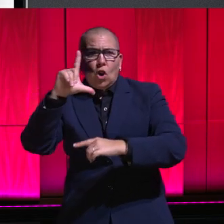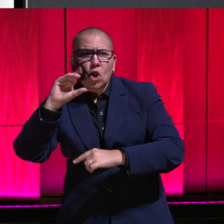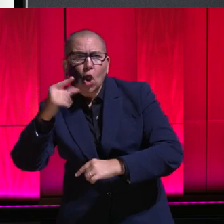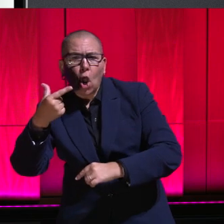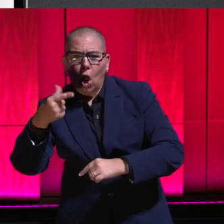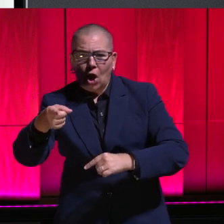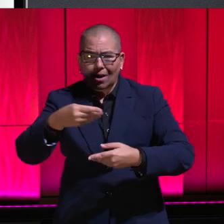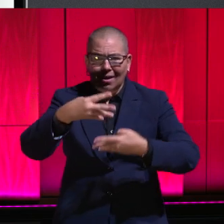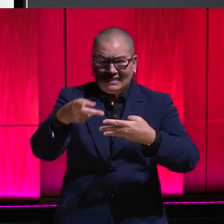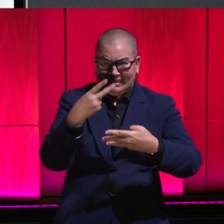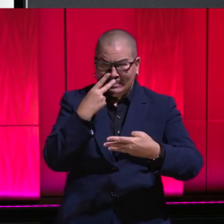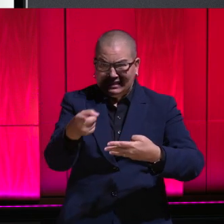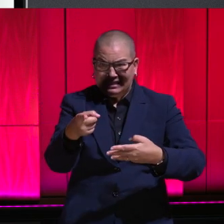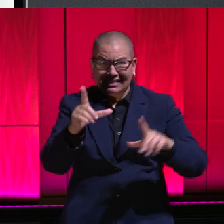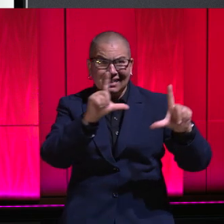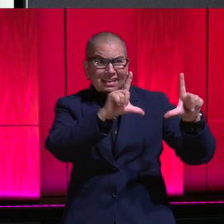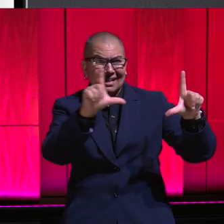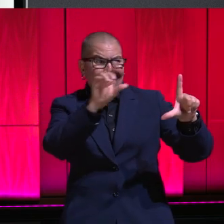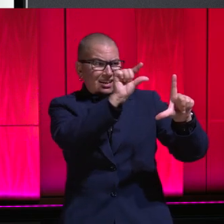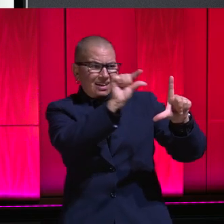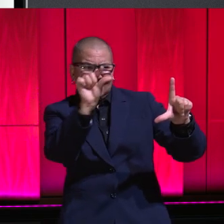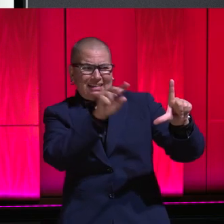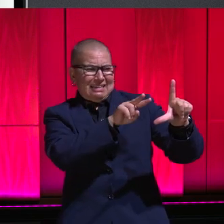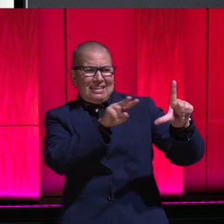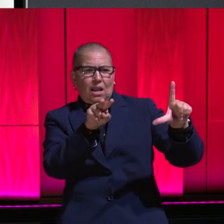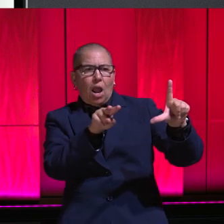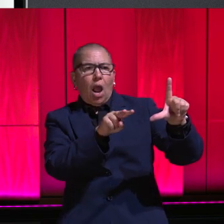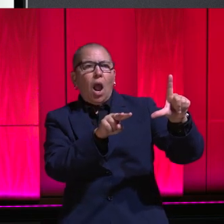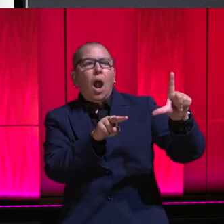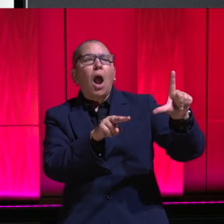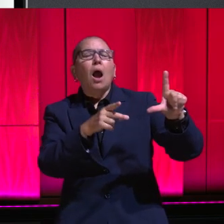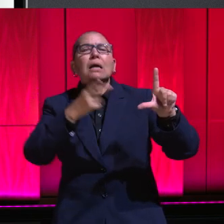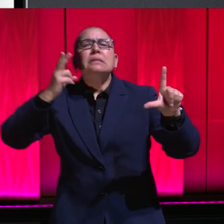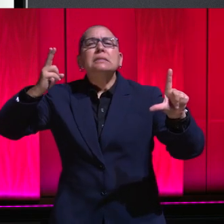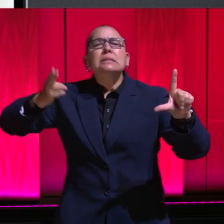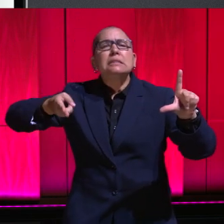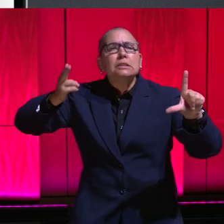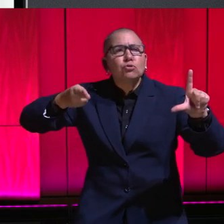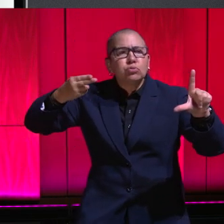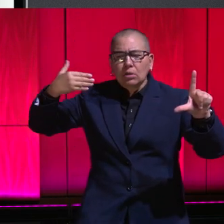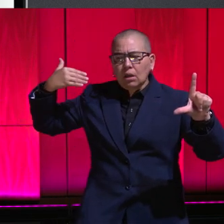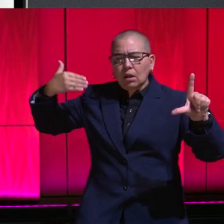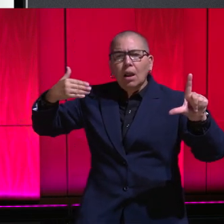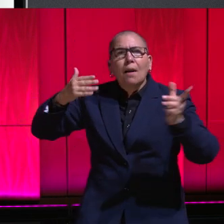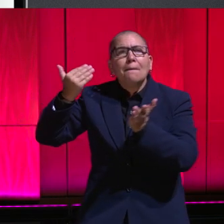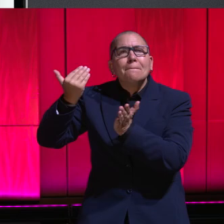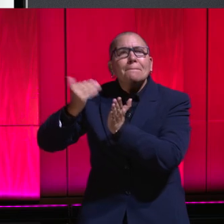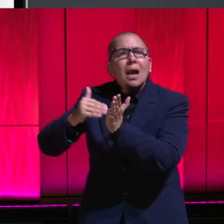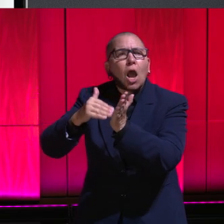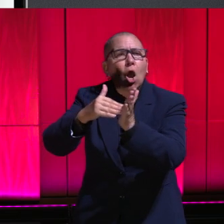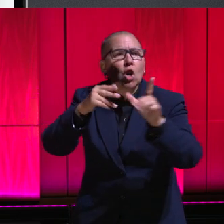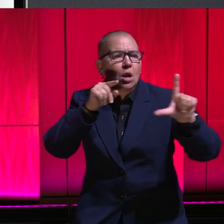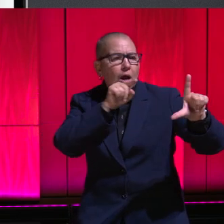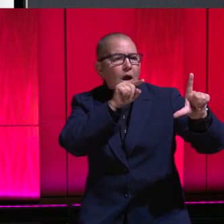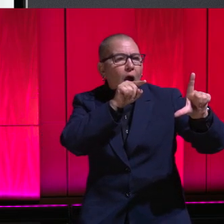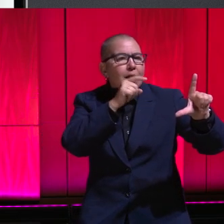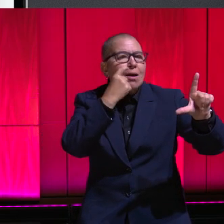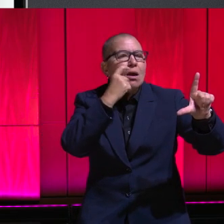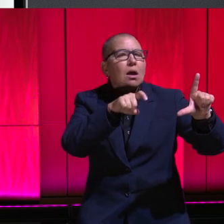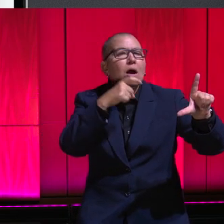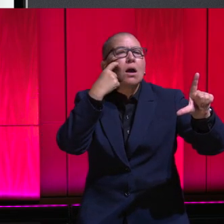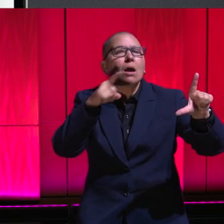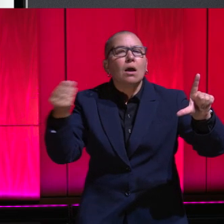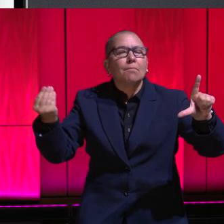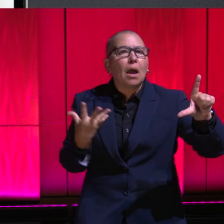you identify patterns of potential breaches and even automate those security tasks for you, all while keeping you informed